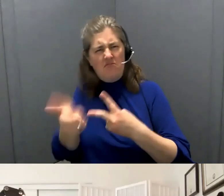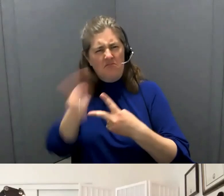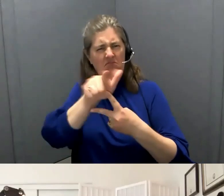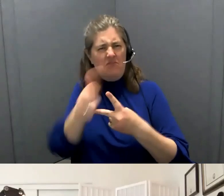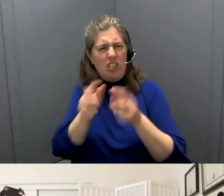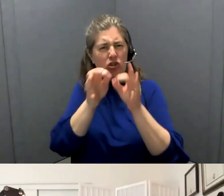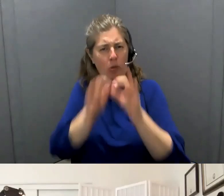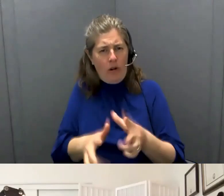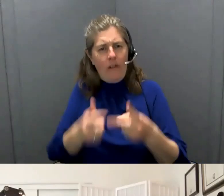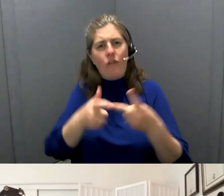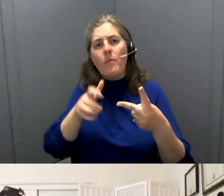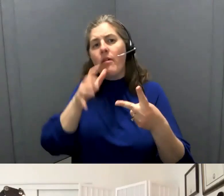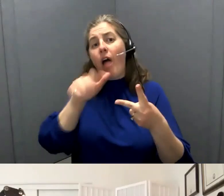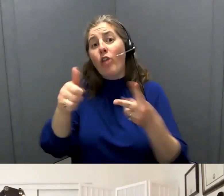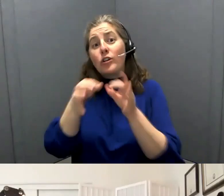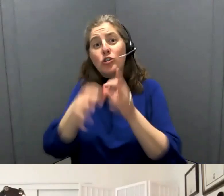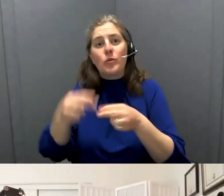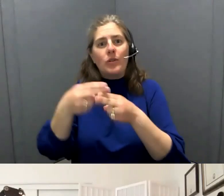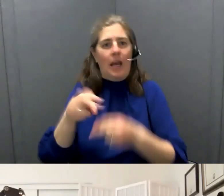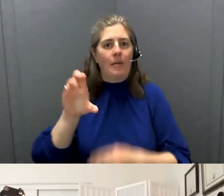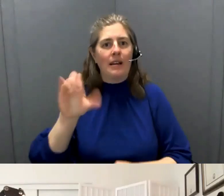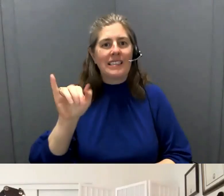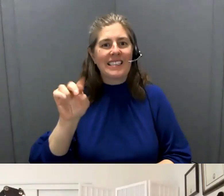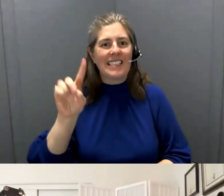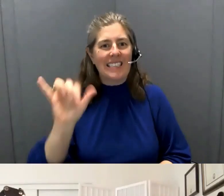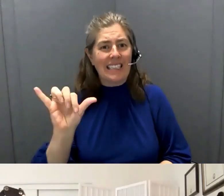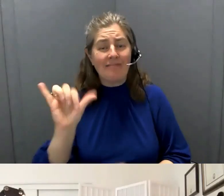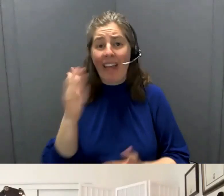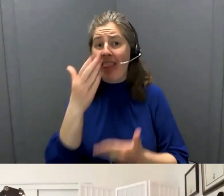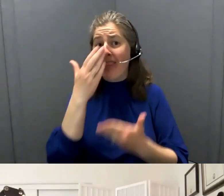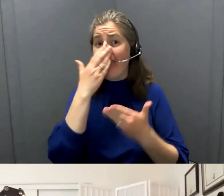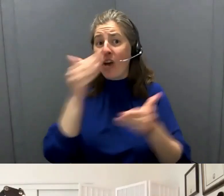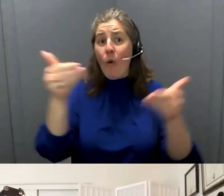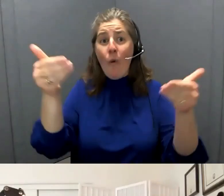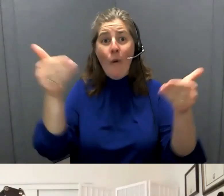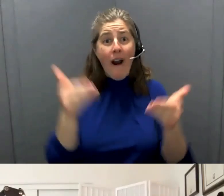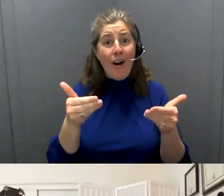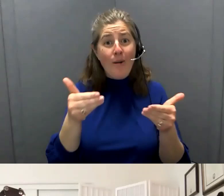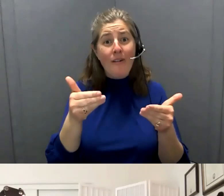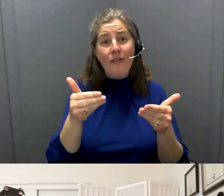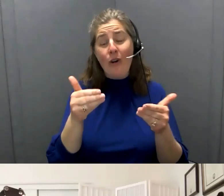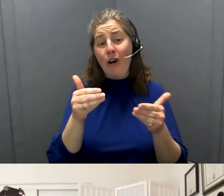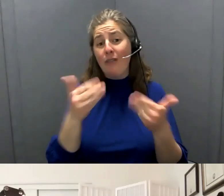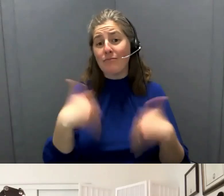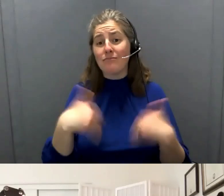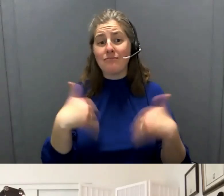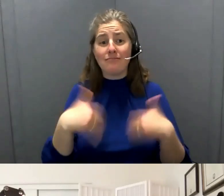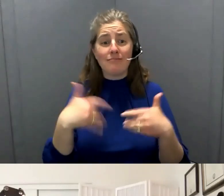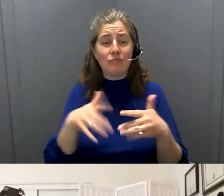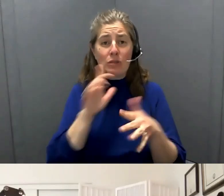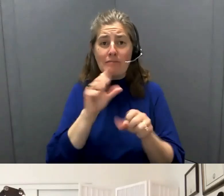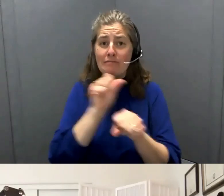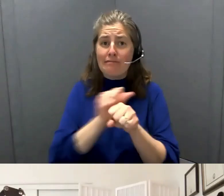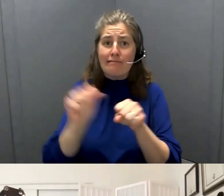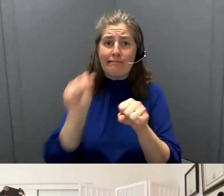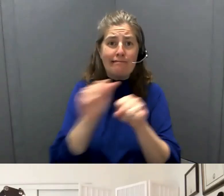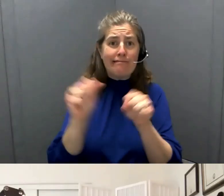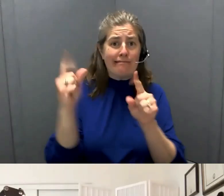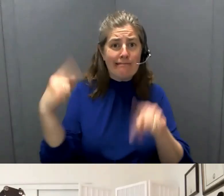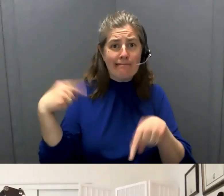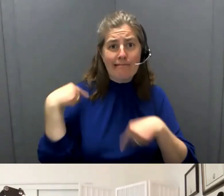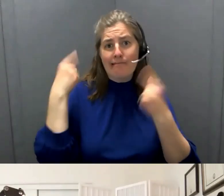by Cindy. And with that, I welcome, for all he has been just heroically doing for many, many